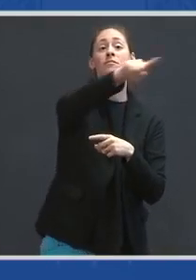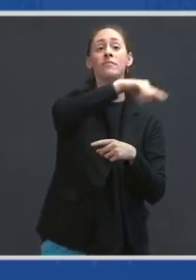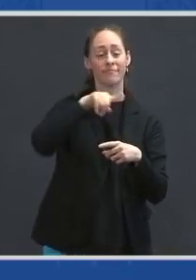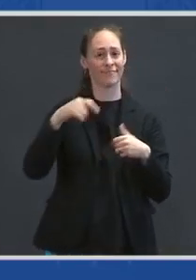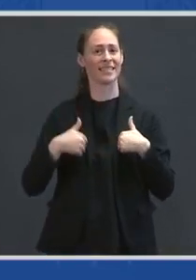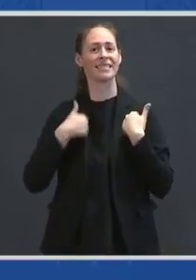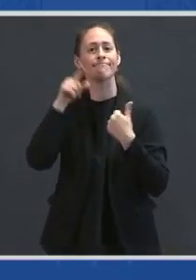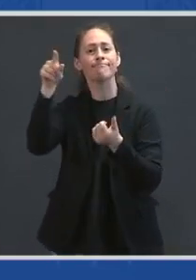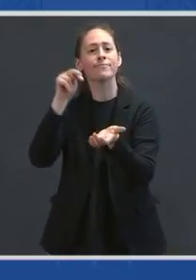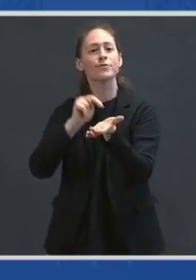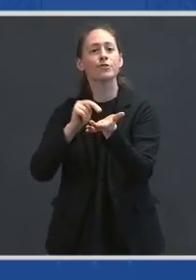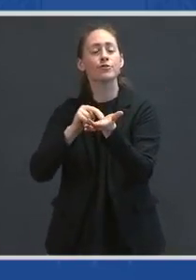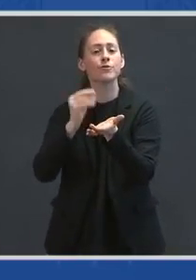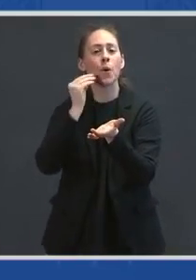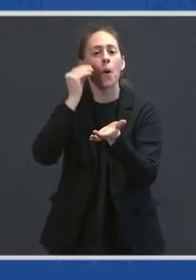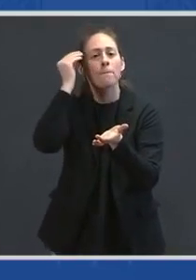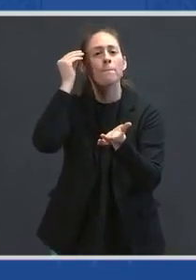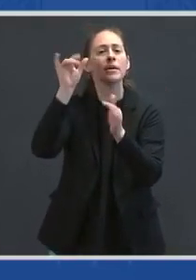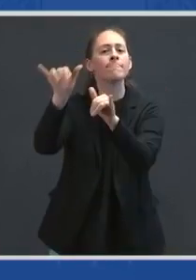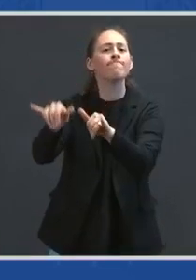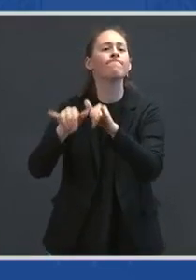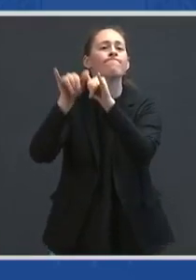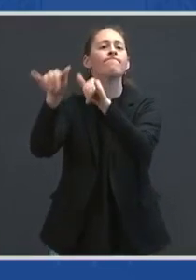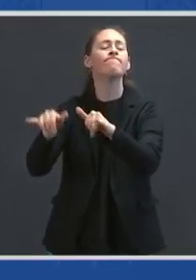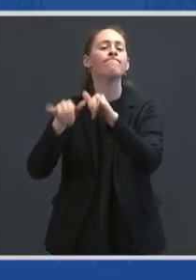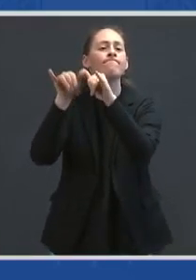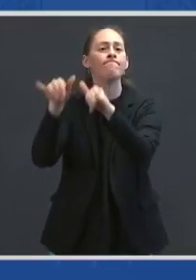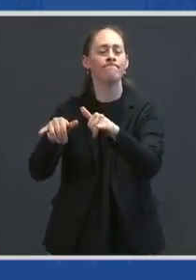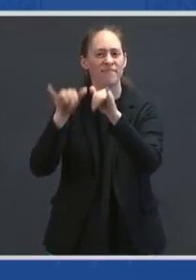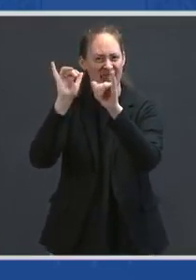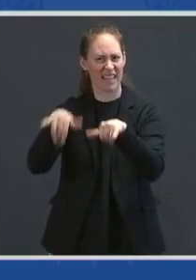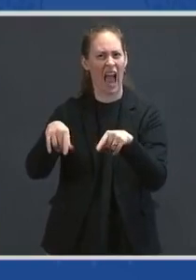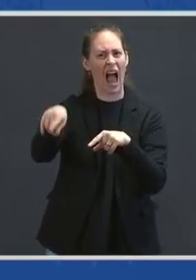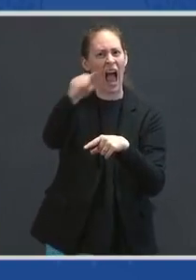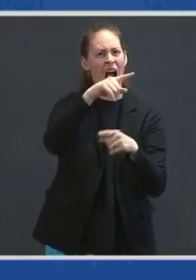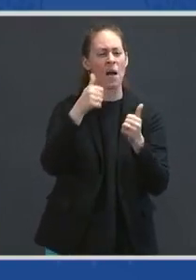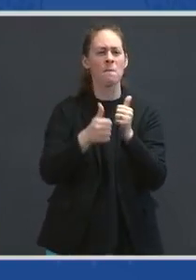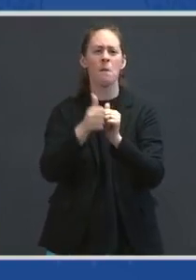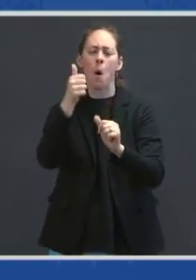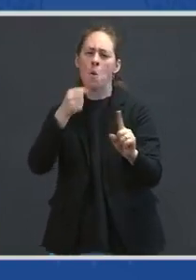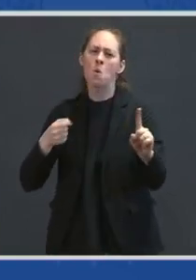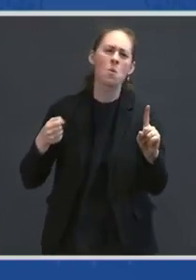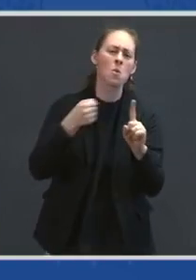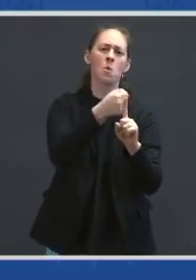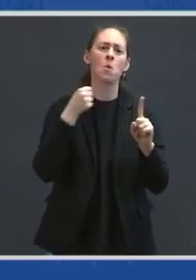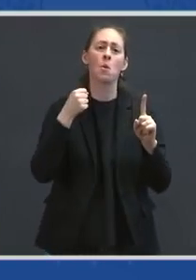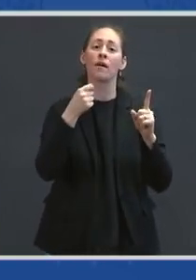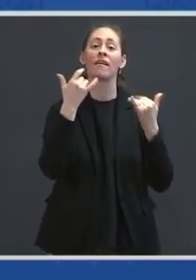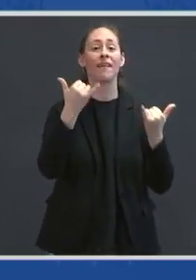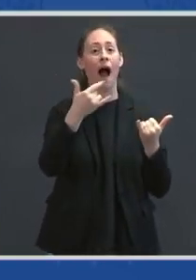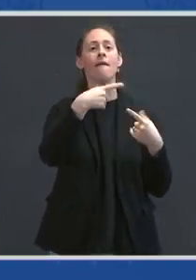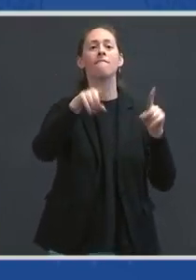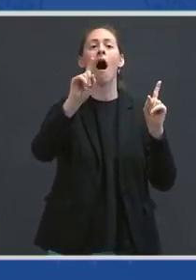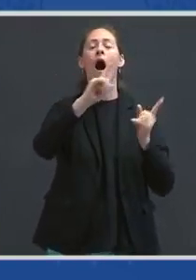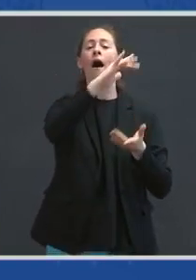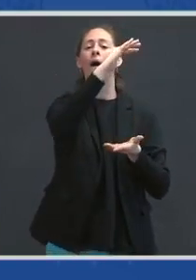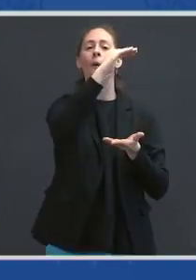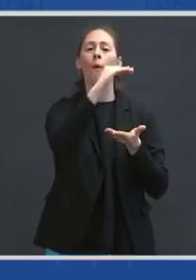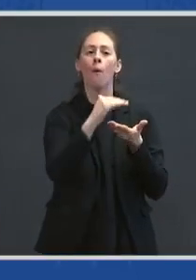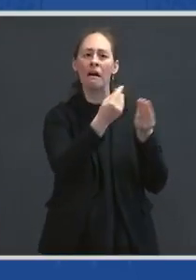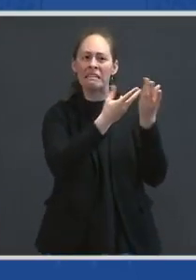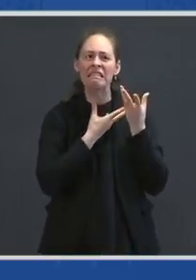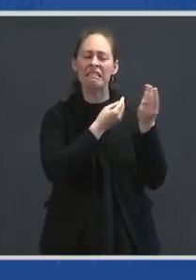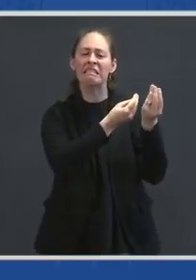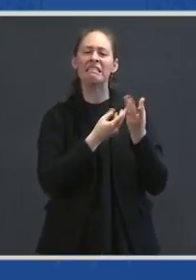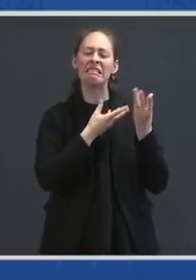those cases are at the lowest level since reporting began in May. Here's how we've been doing it. It starts with increasing